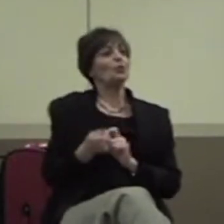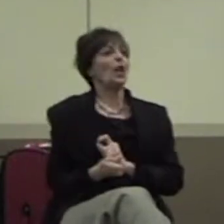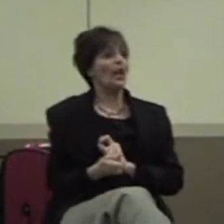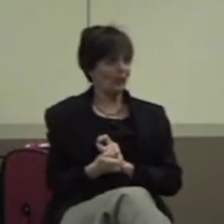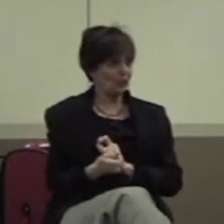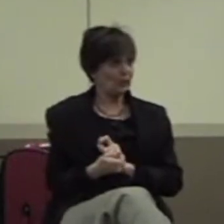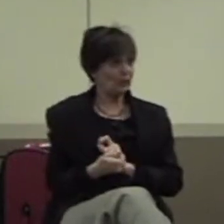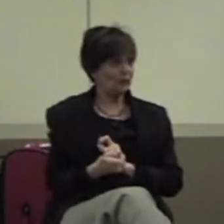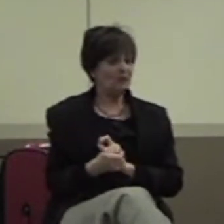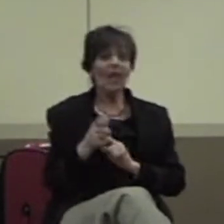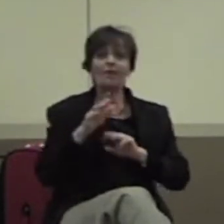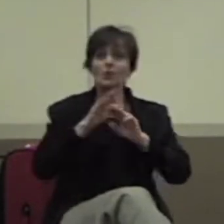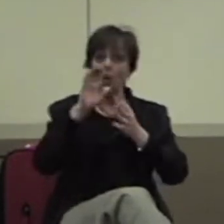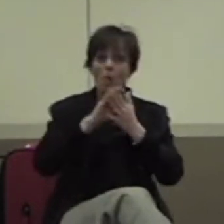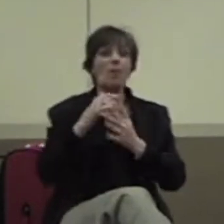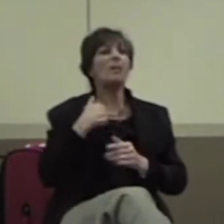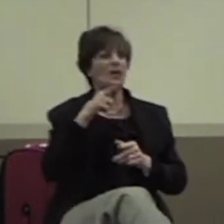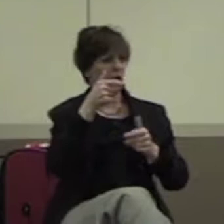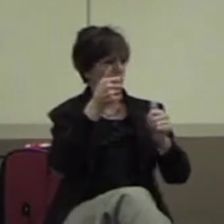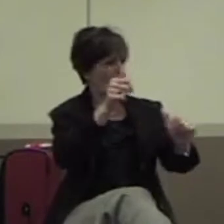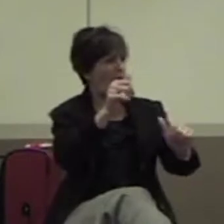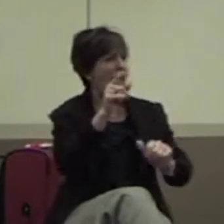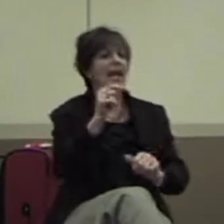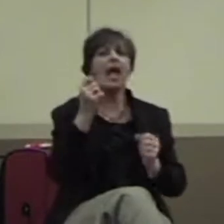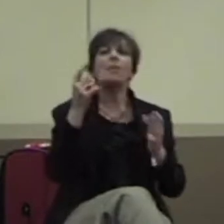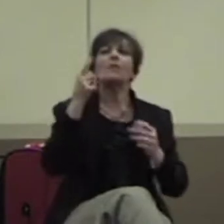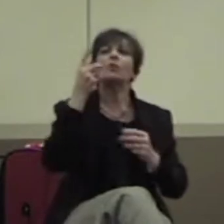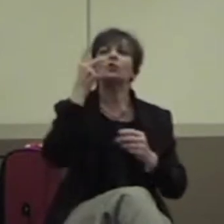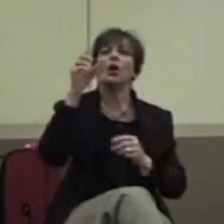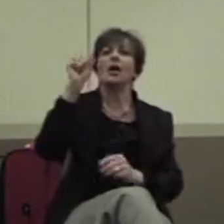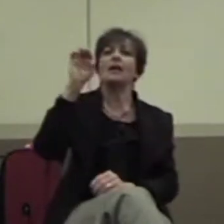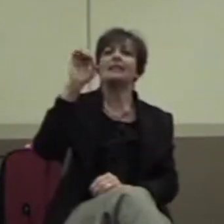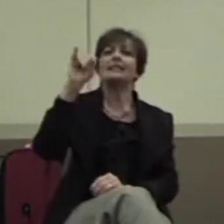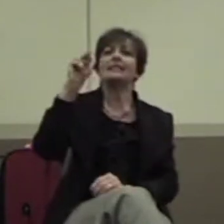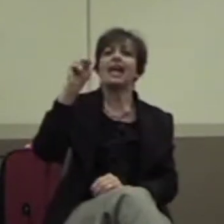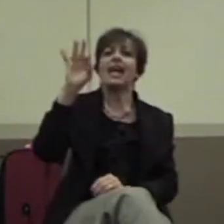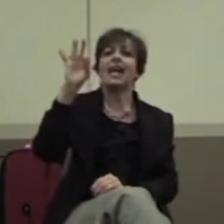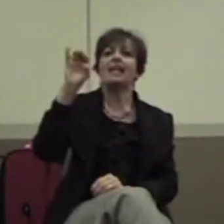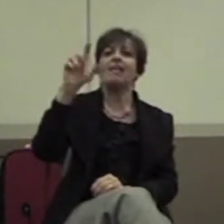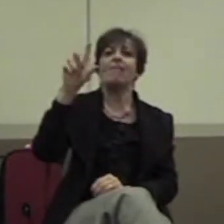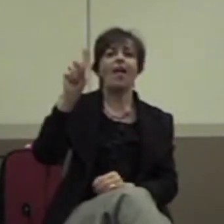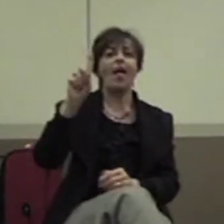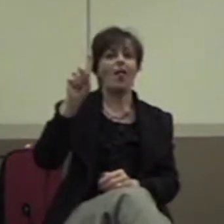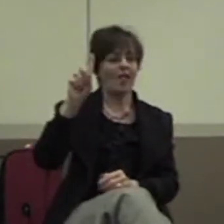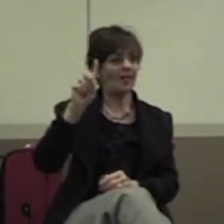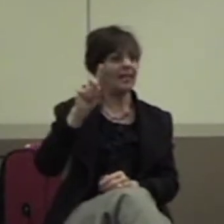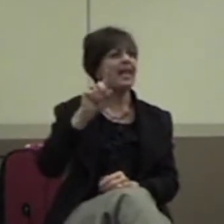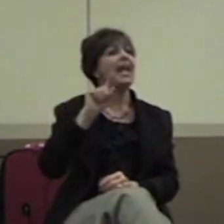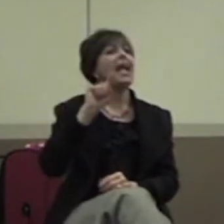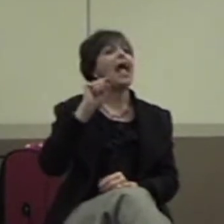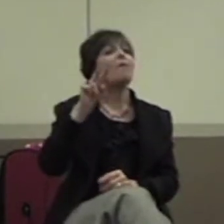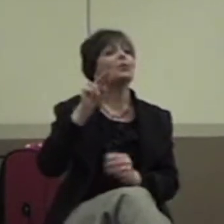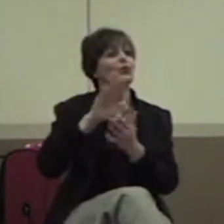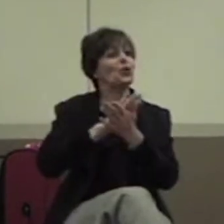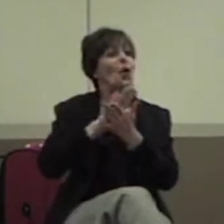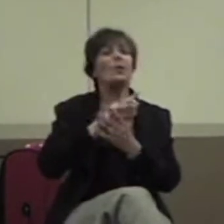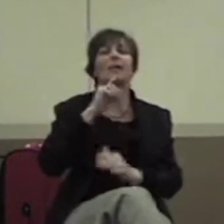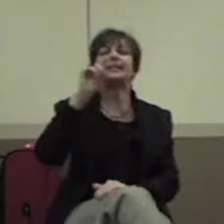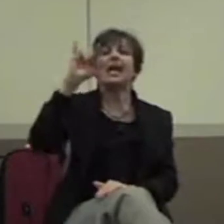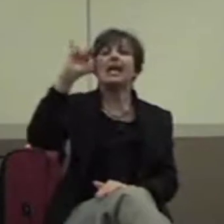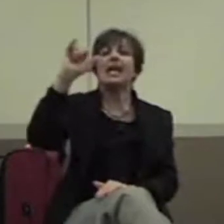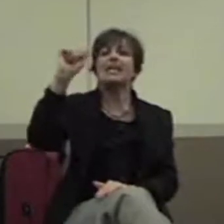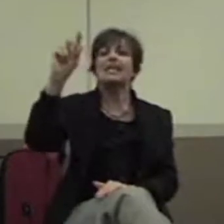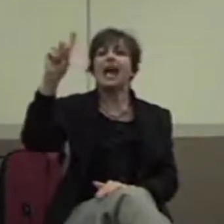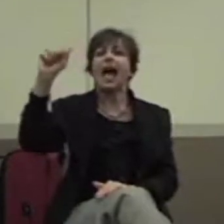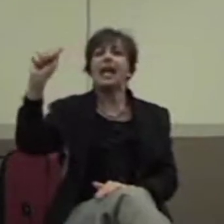for change. If you don't believe me, just go try it. How many of you saw the Seinfeld episode where they said yada yada 30